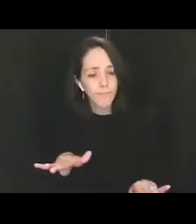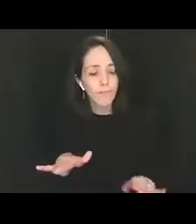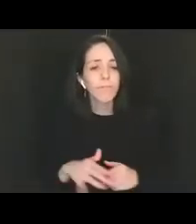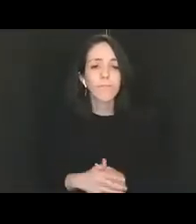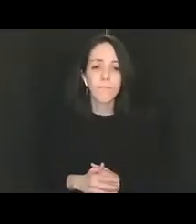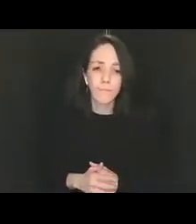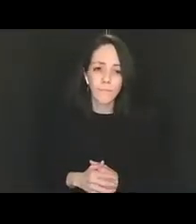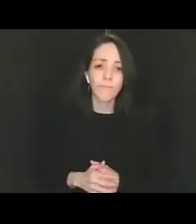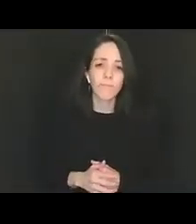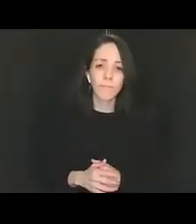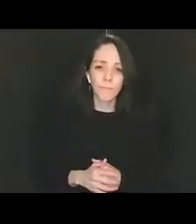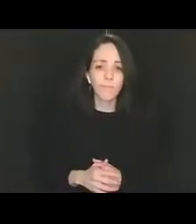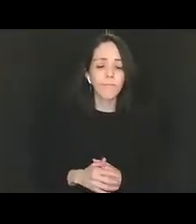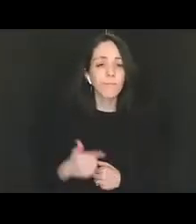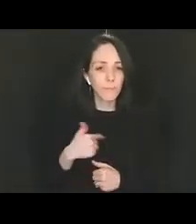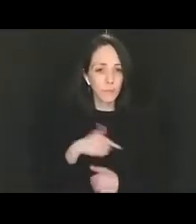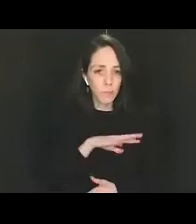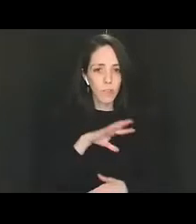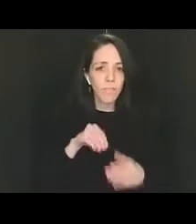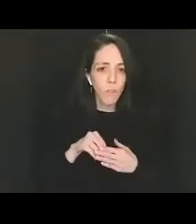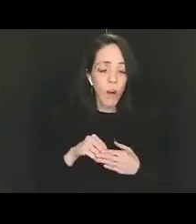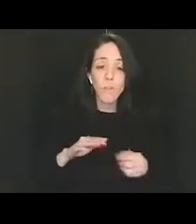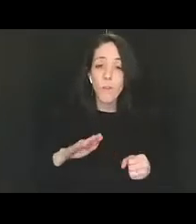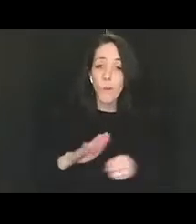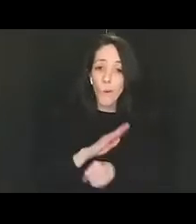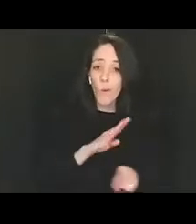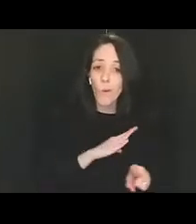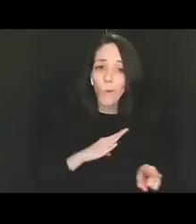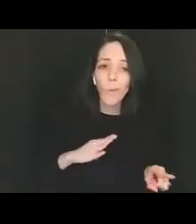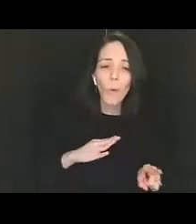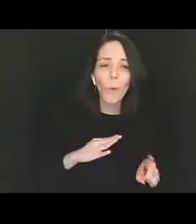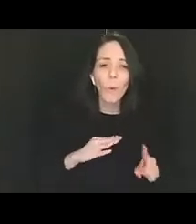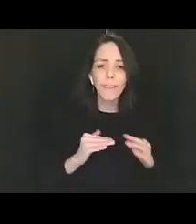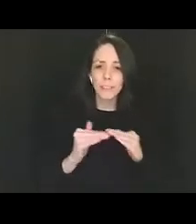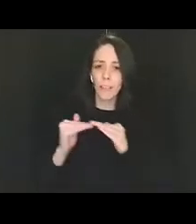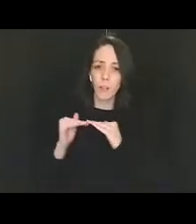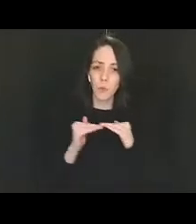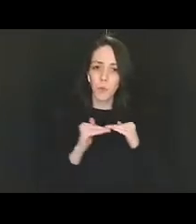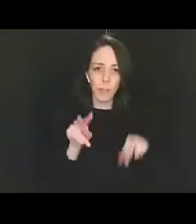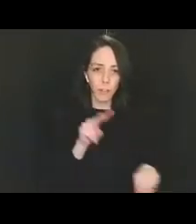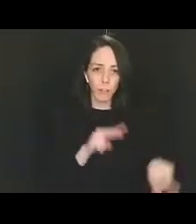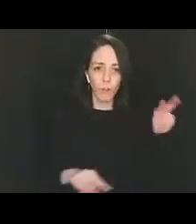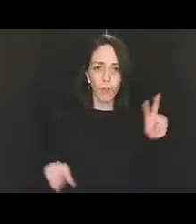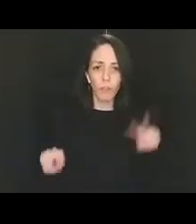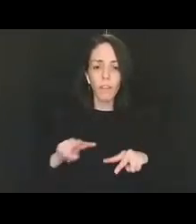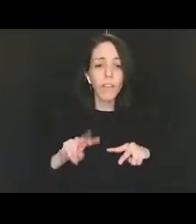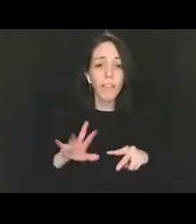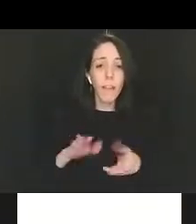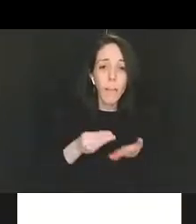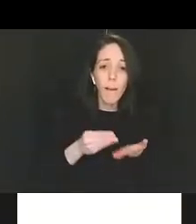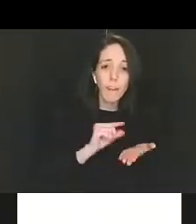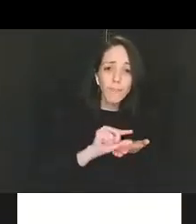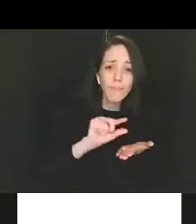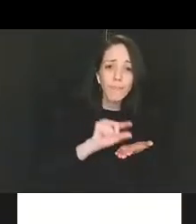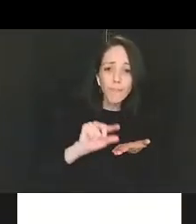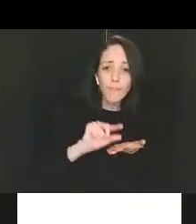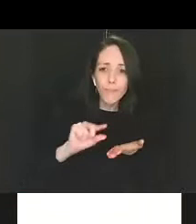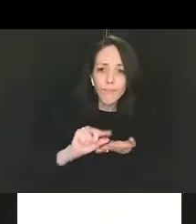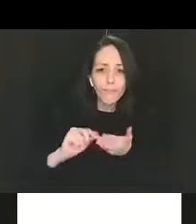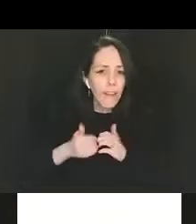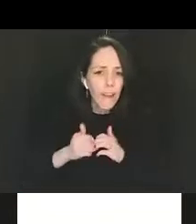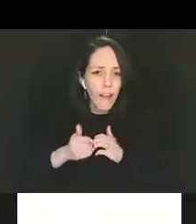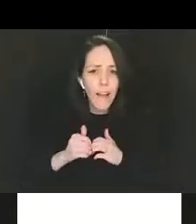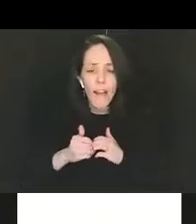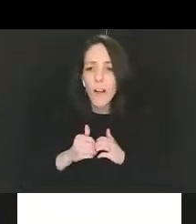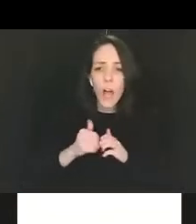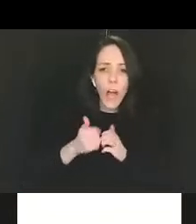disadvantage, that the whole board is equitably looking in how we distribute funds and how we resources and how